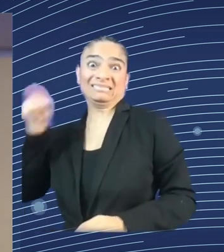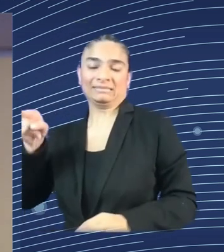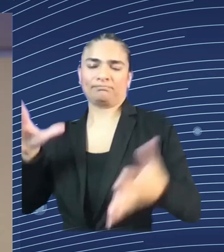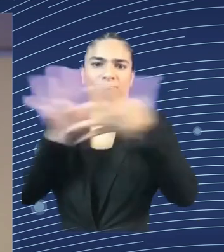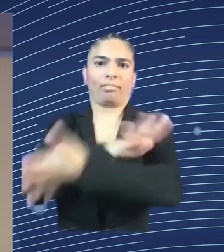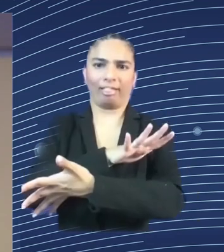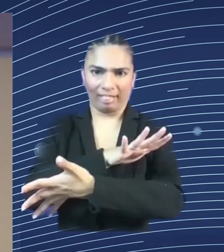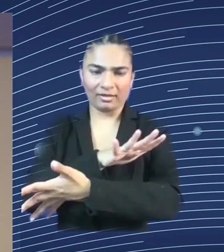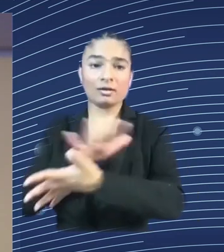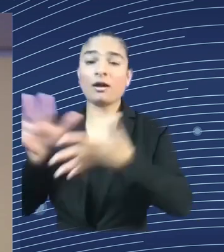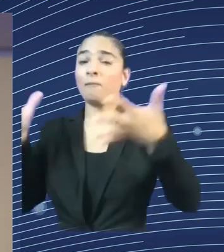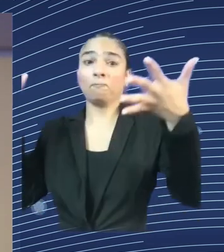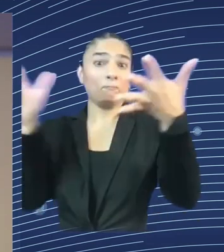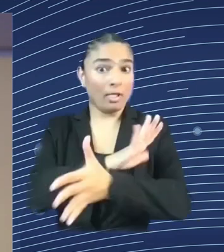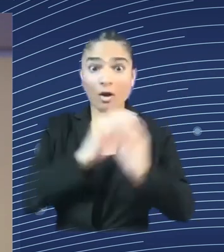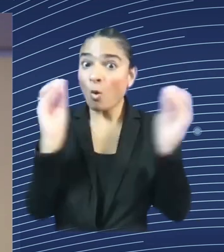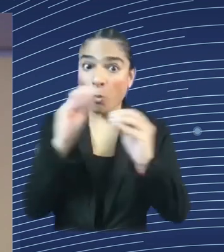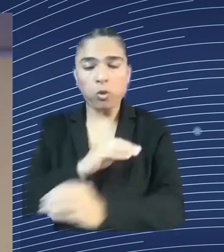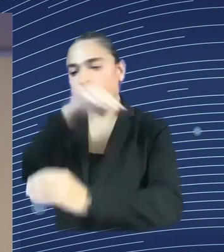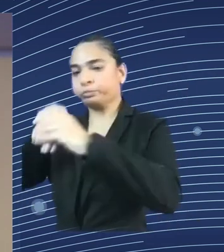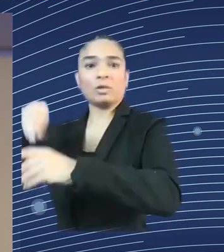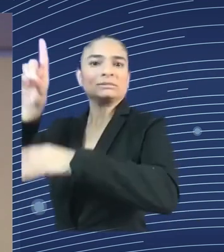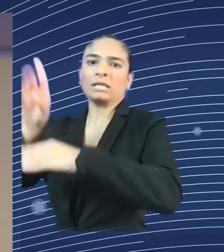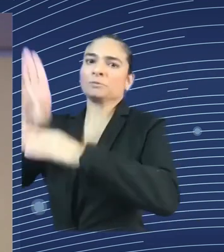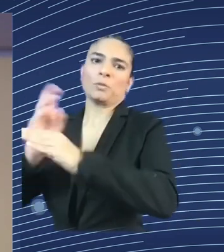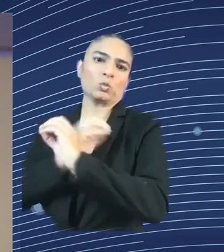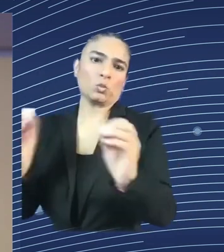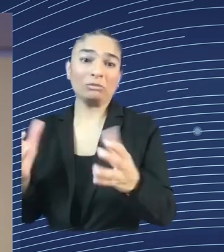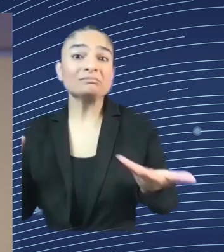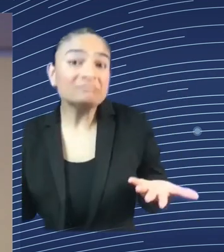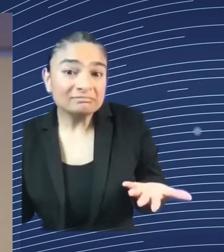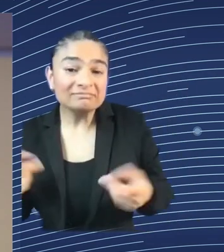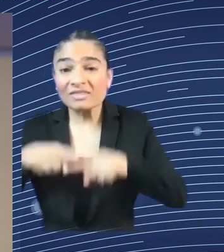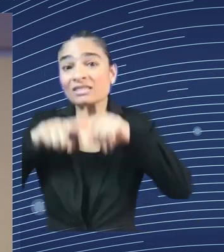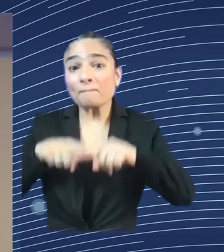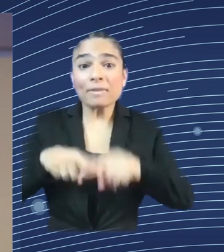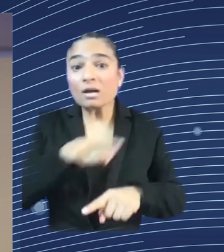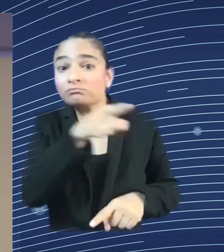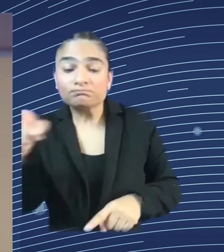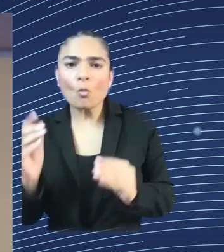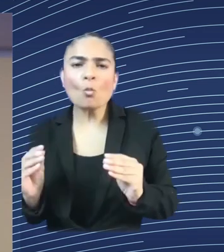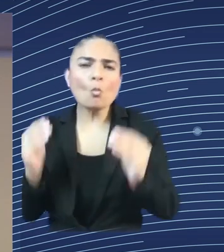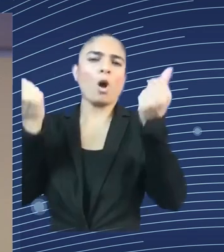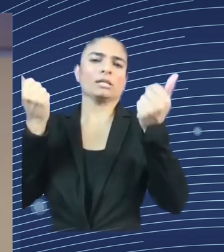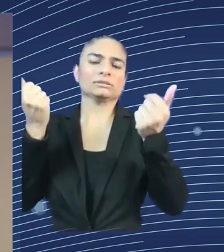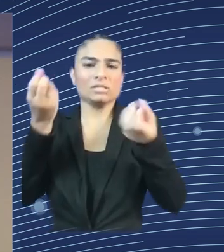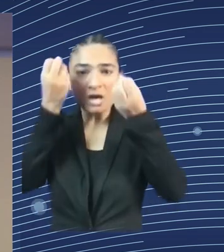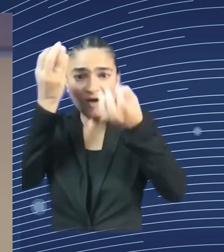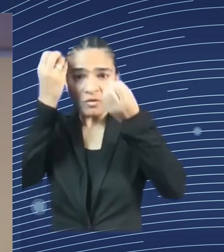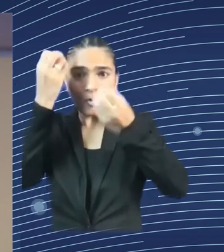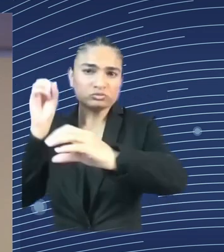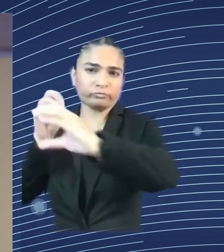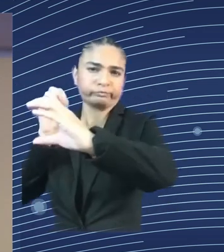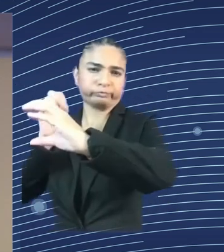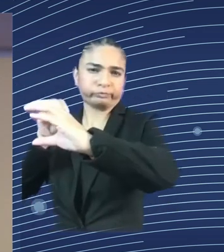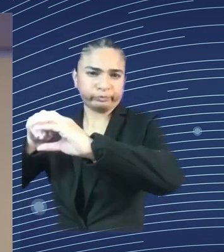your data. This could be also be a blind spot. If you can't find the people or the employers or